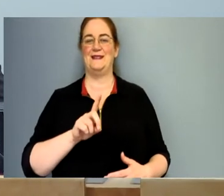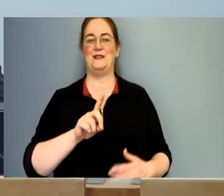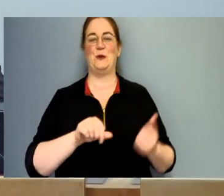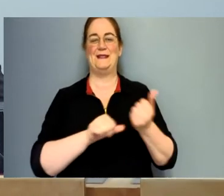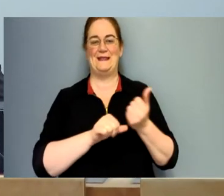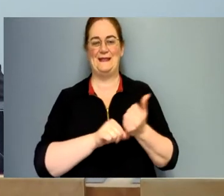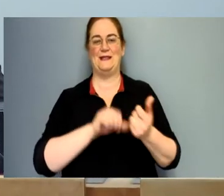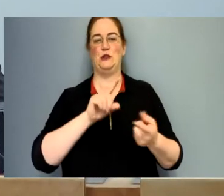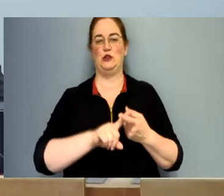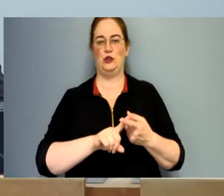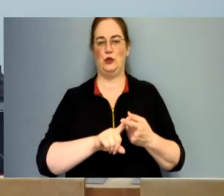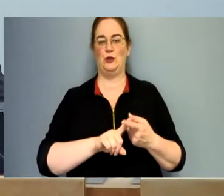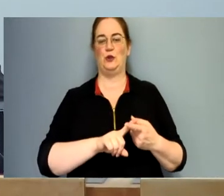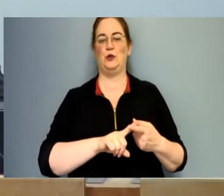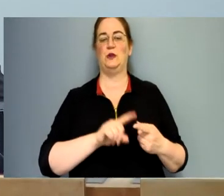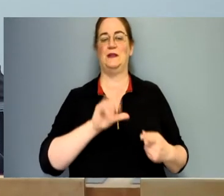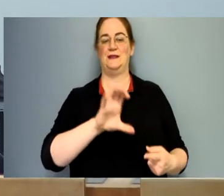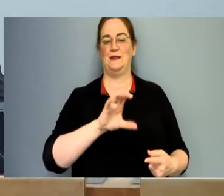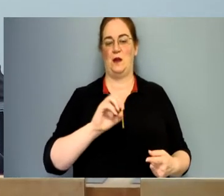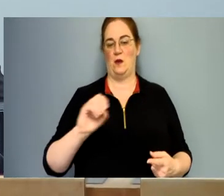assistant to the chief operating officer.